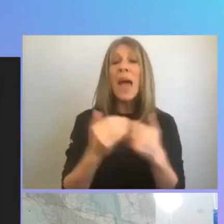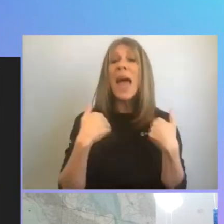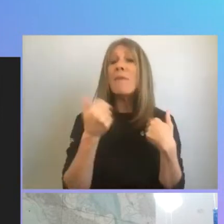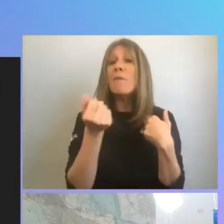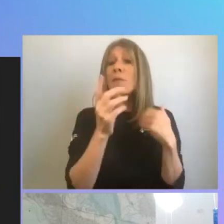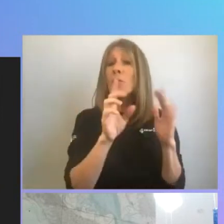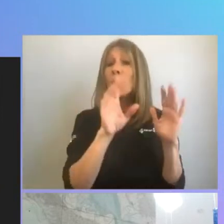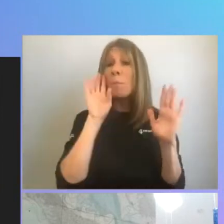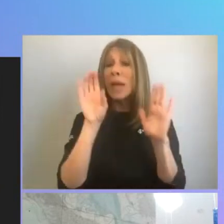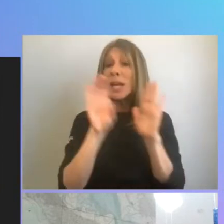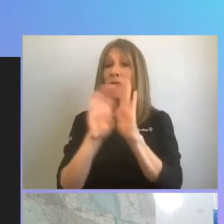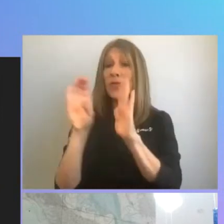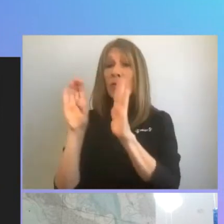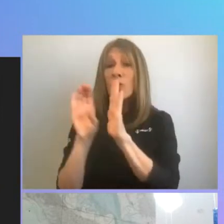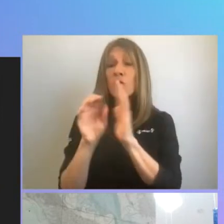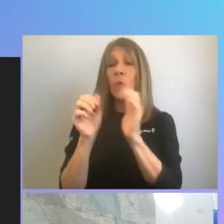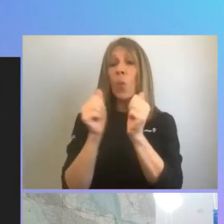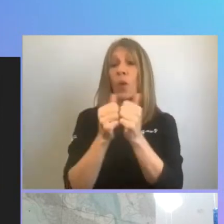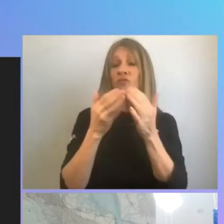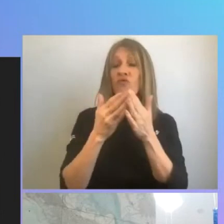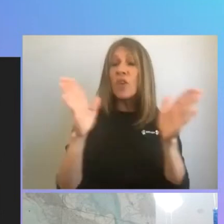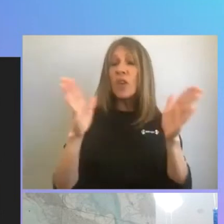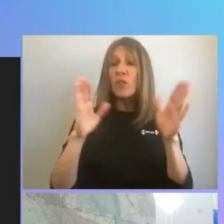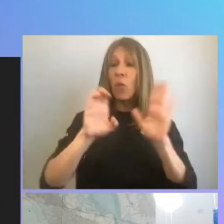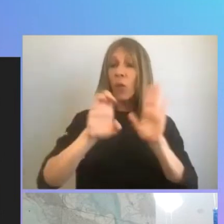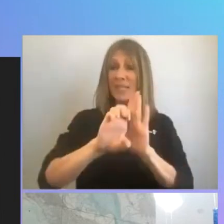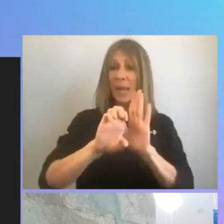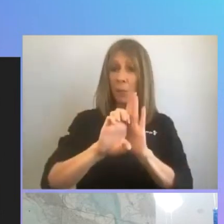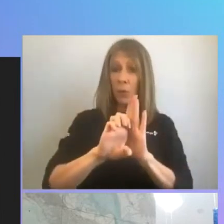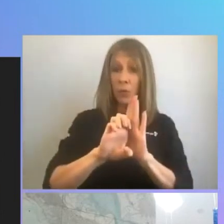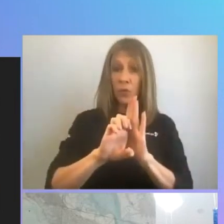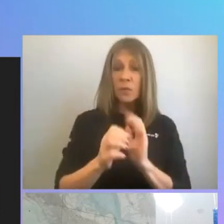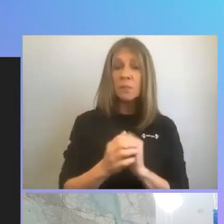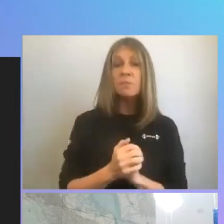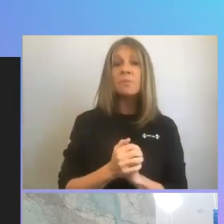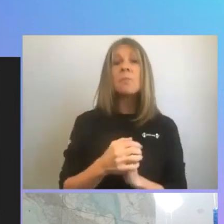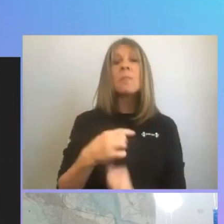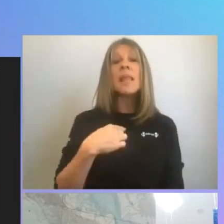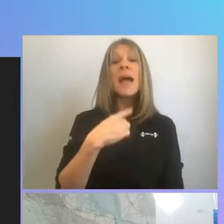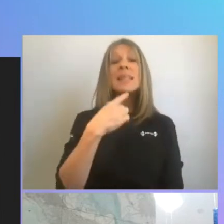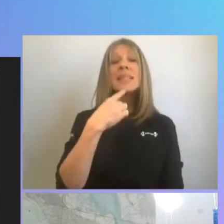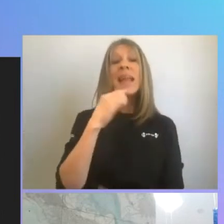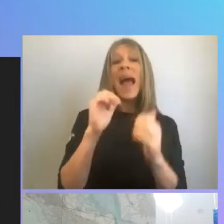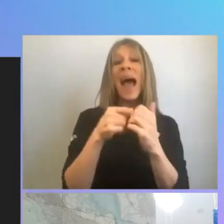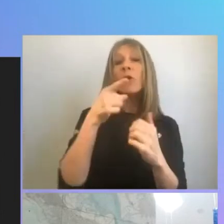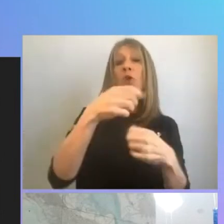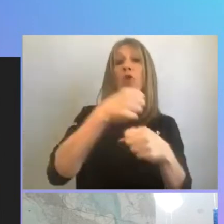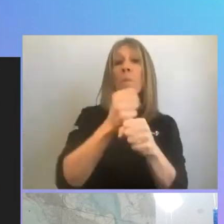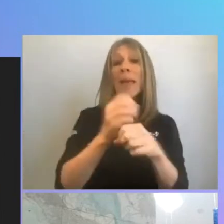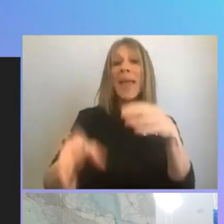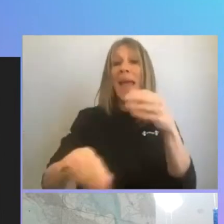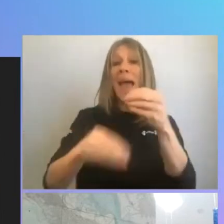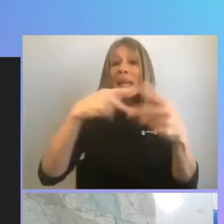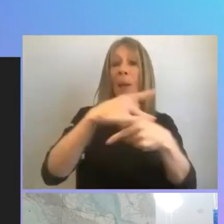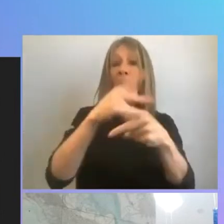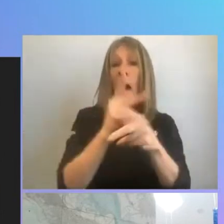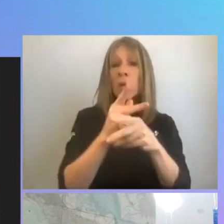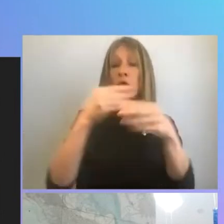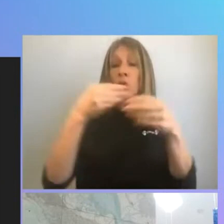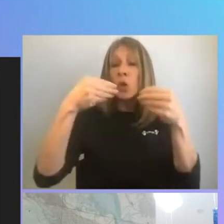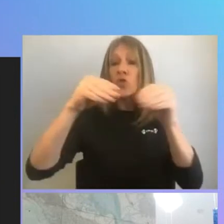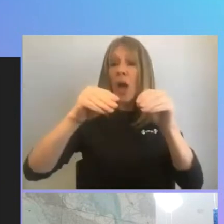screenshots here with some generic examples. And I said, how do you make adding a product into a shopping